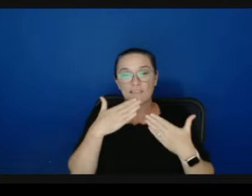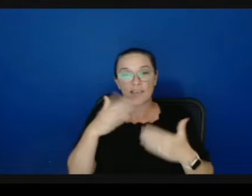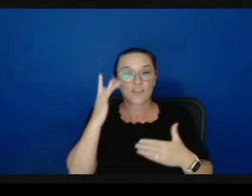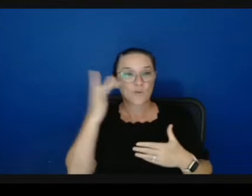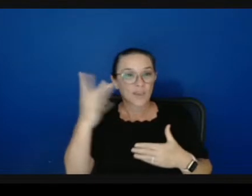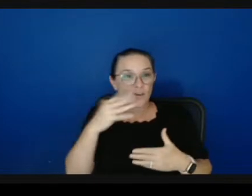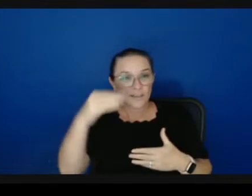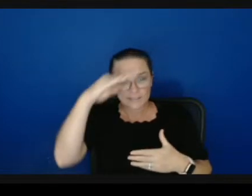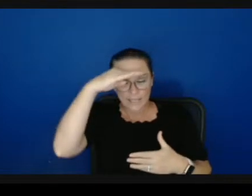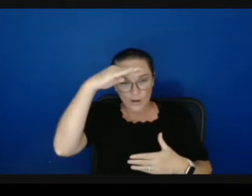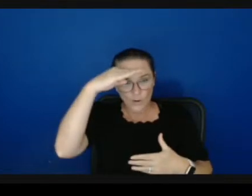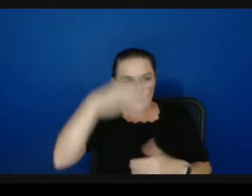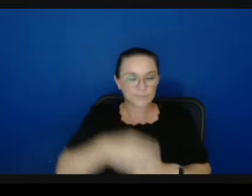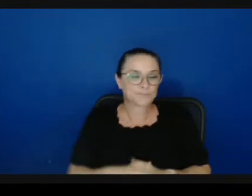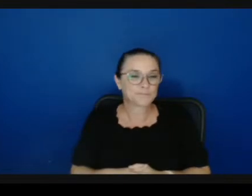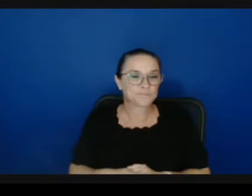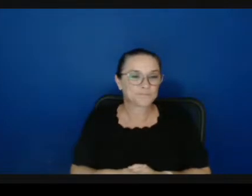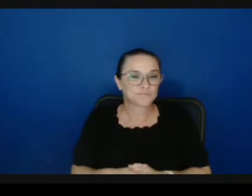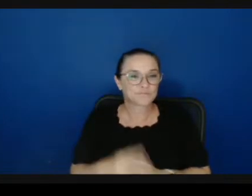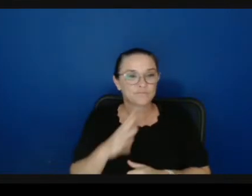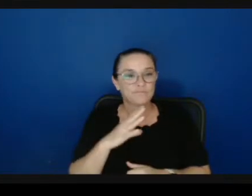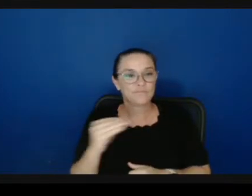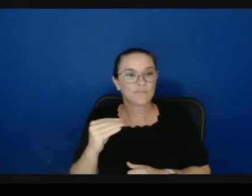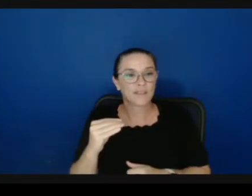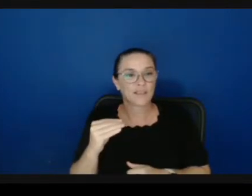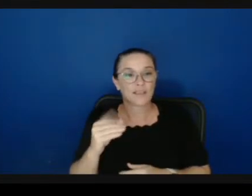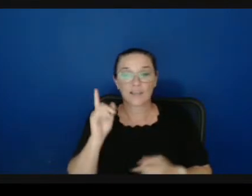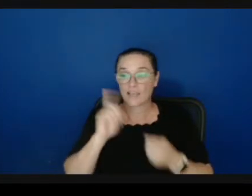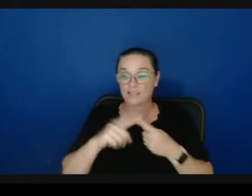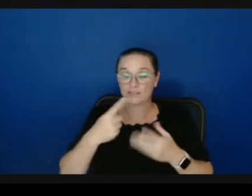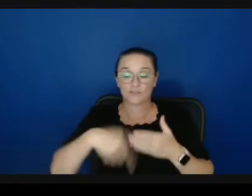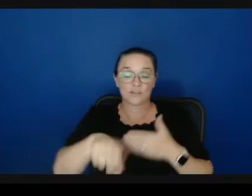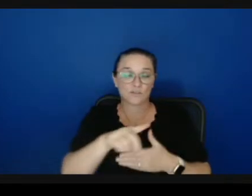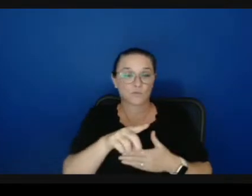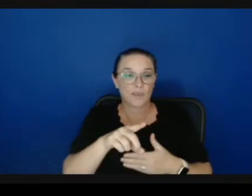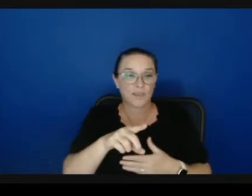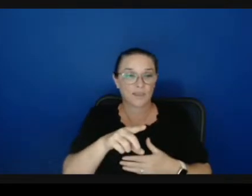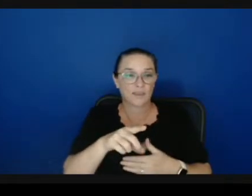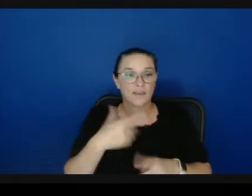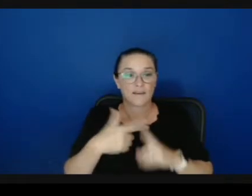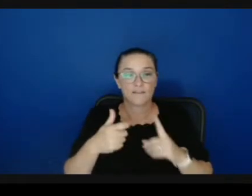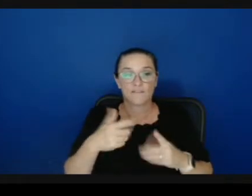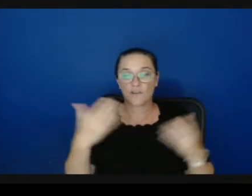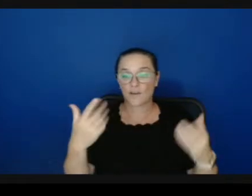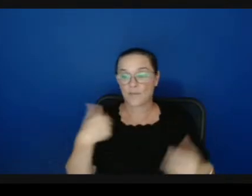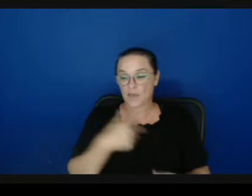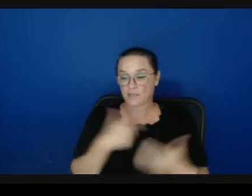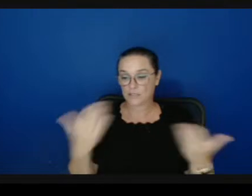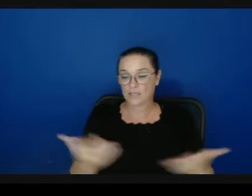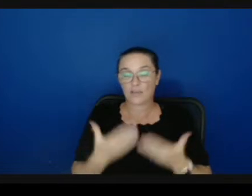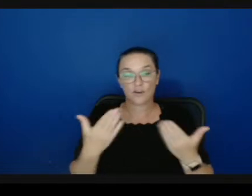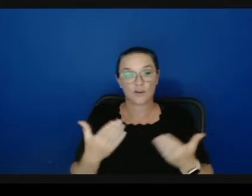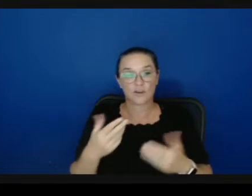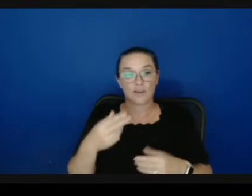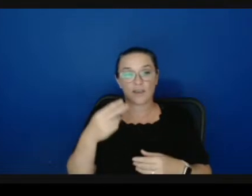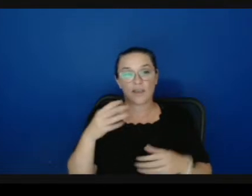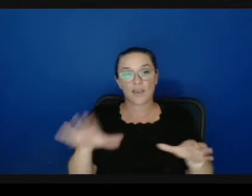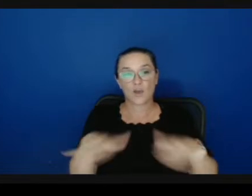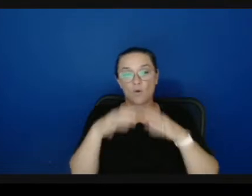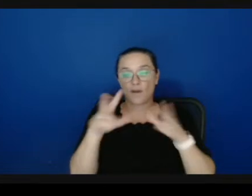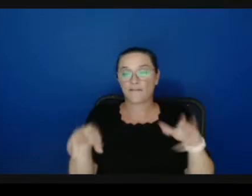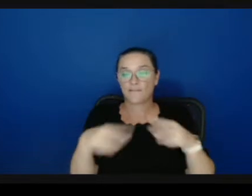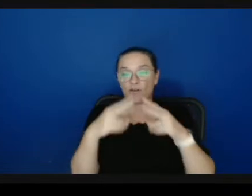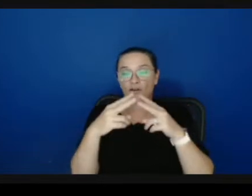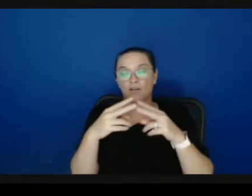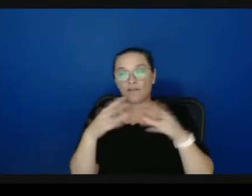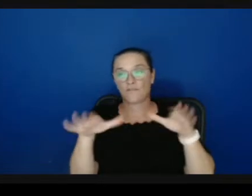Dano. And until next week, from us here at the Hawaiian Volcano Education and